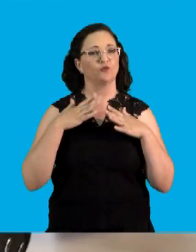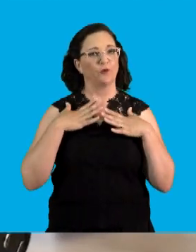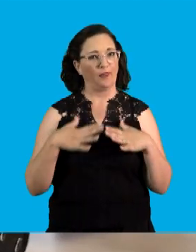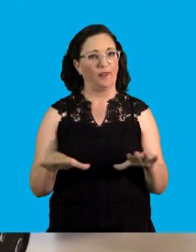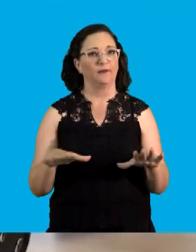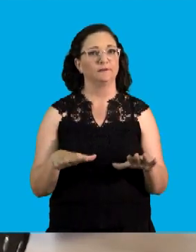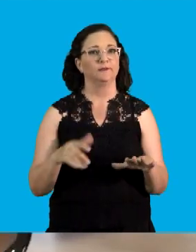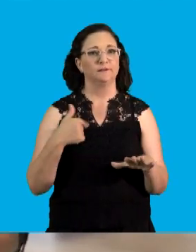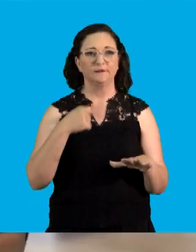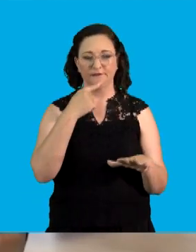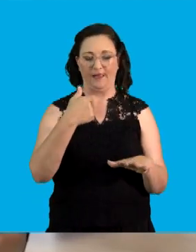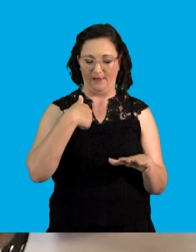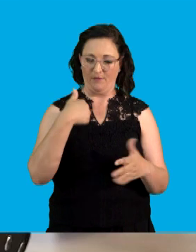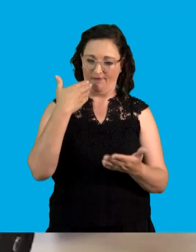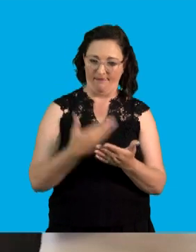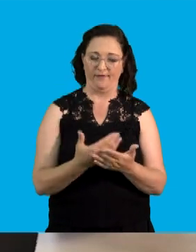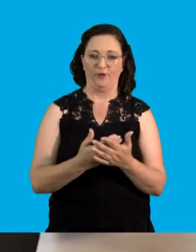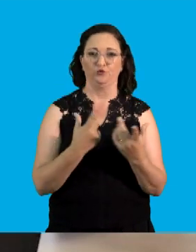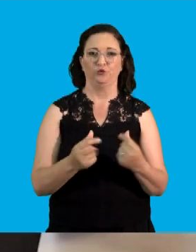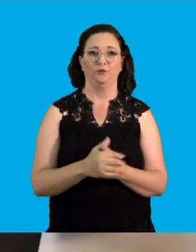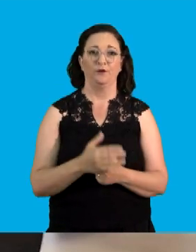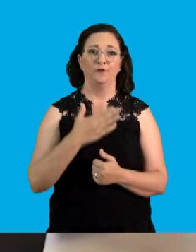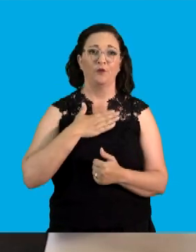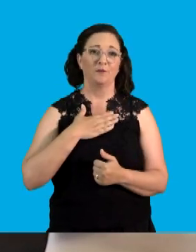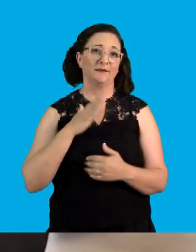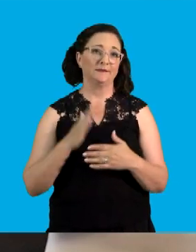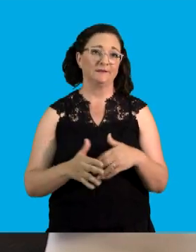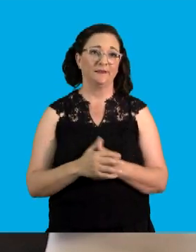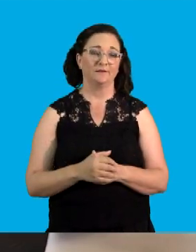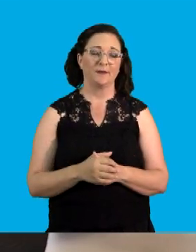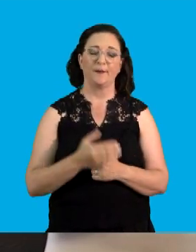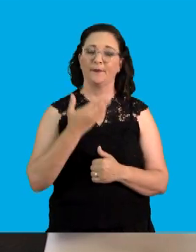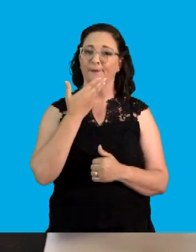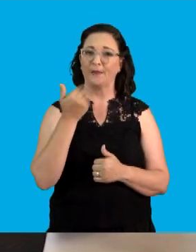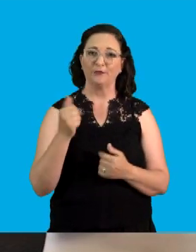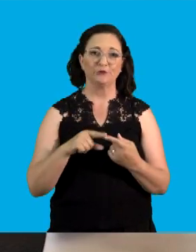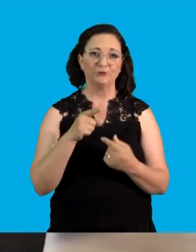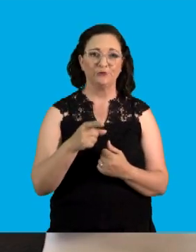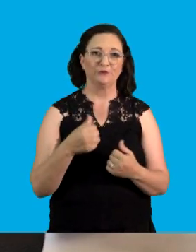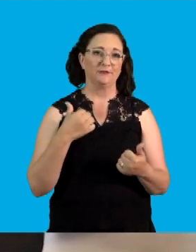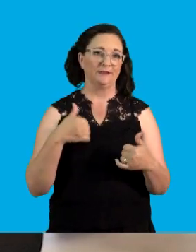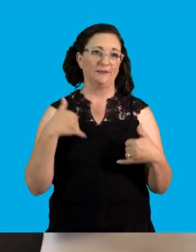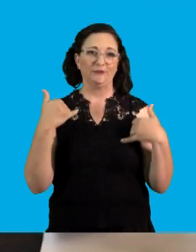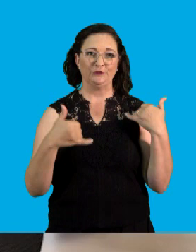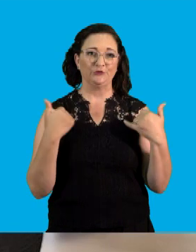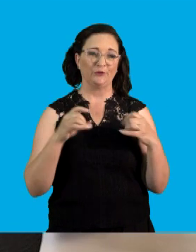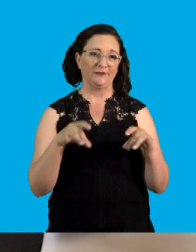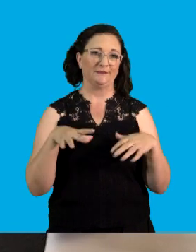yourself that I've got this. So from me, I'm saying to you, all the best, enjoy your exams.